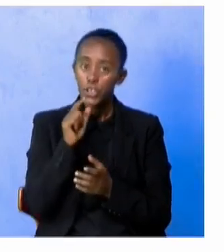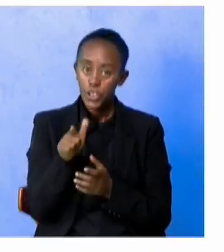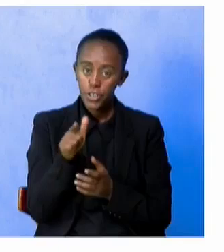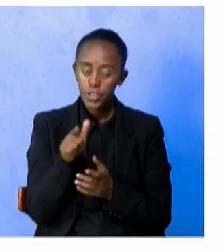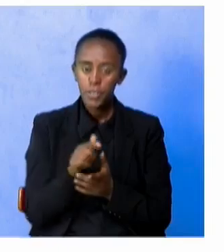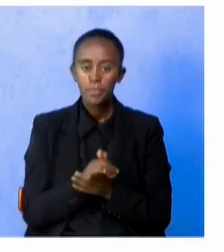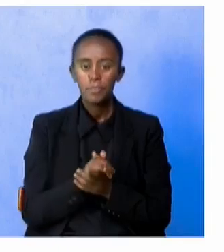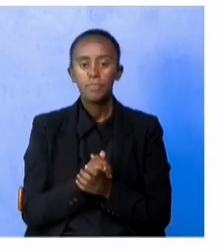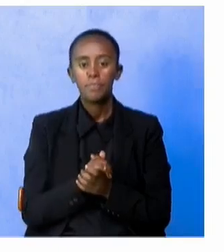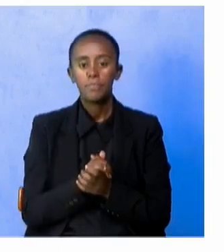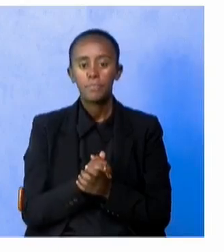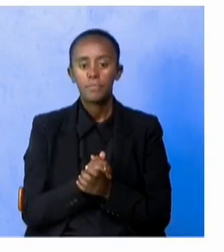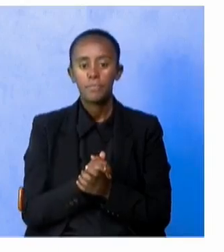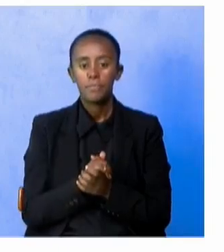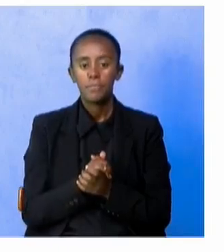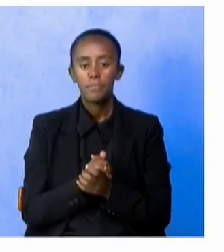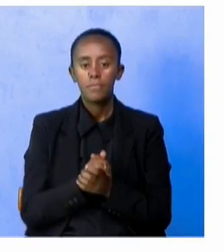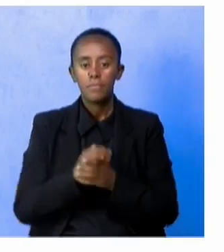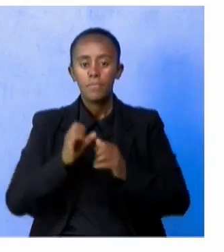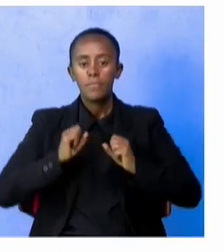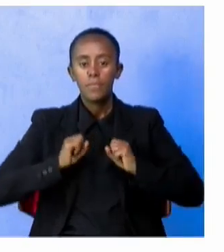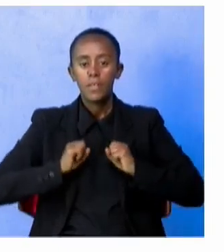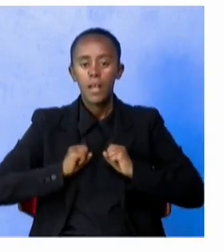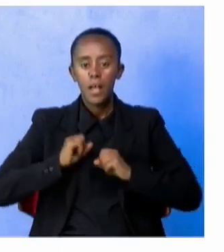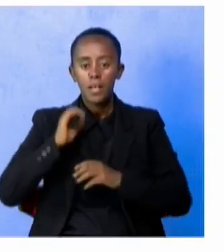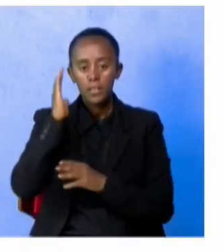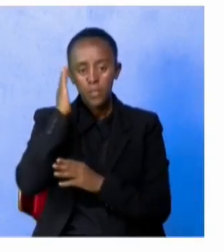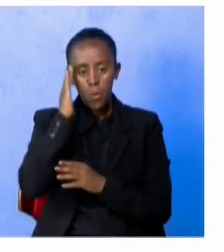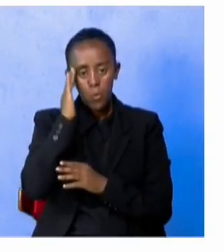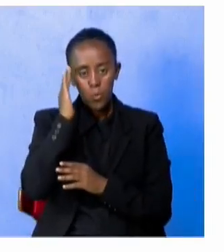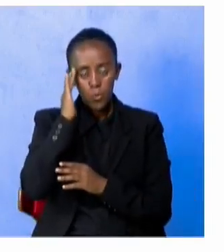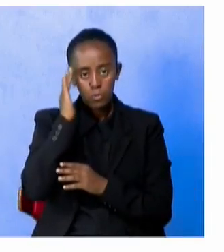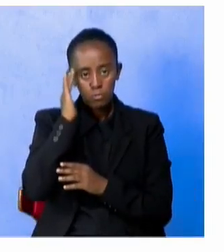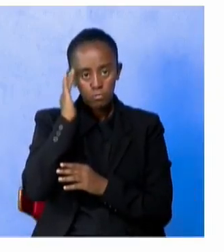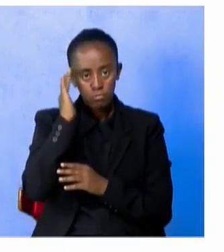has known him